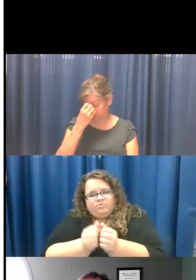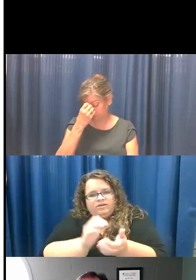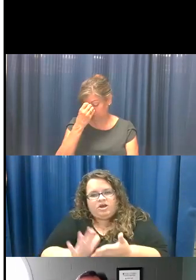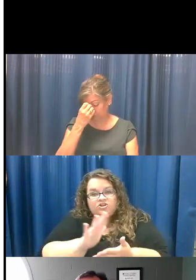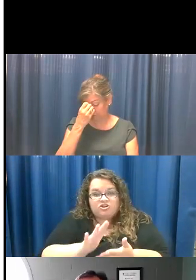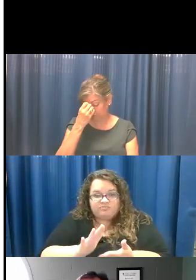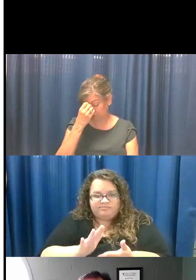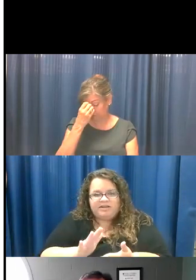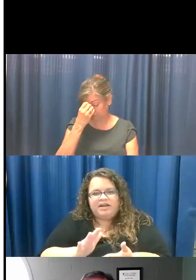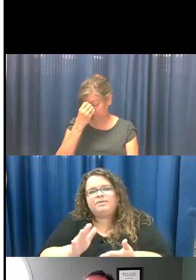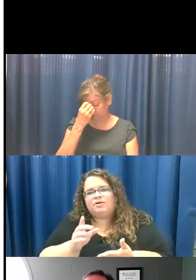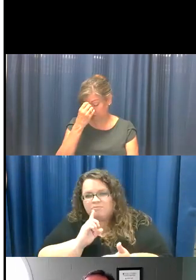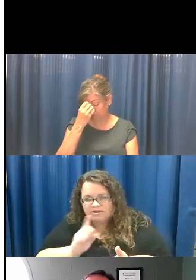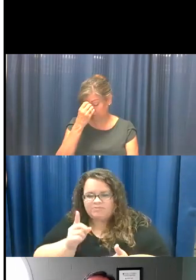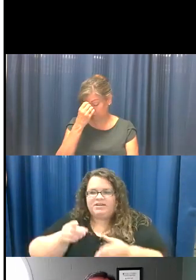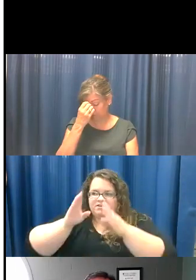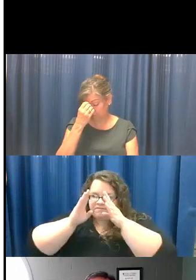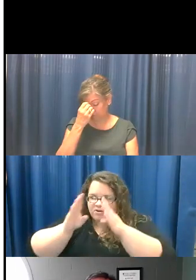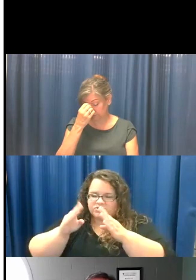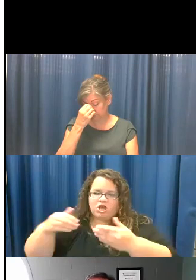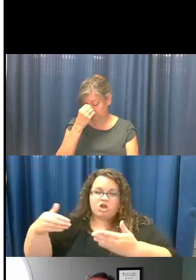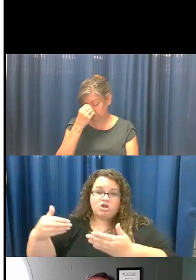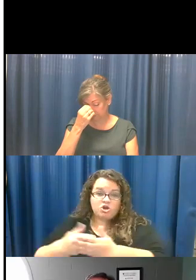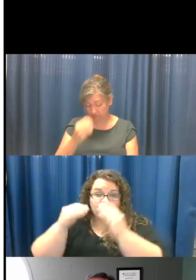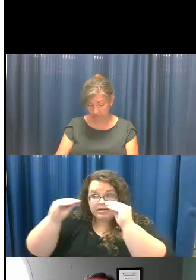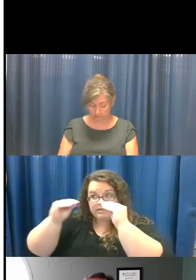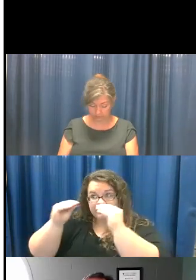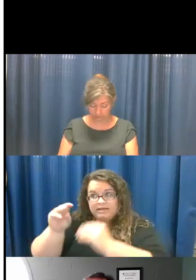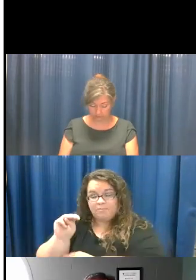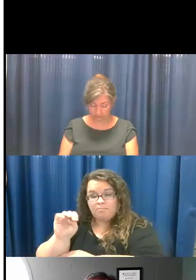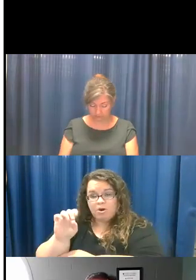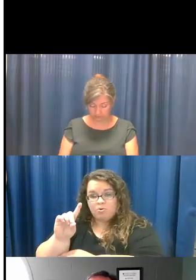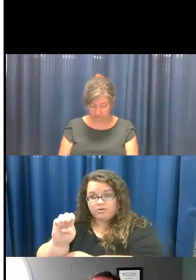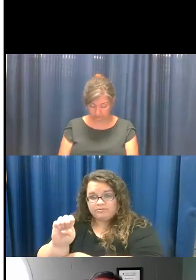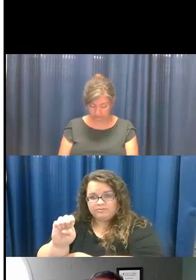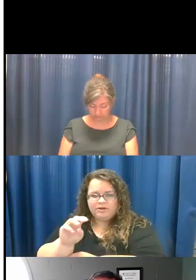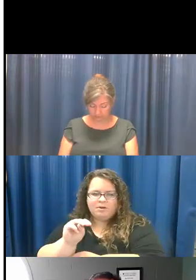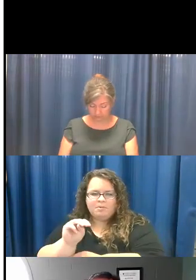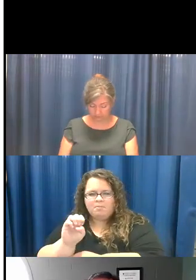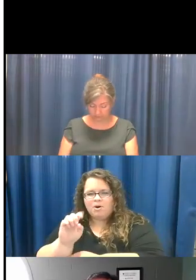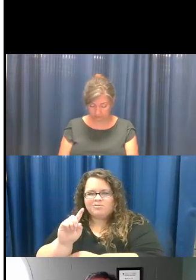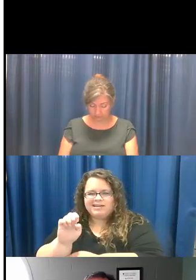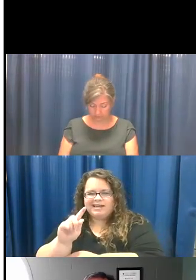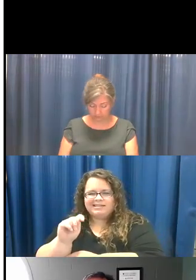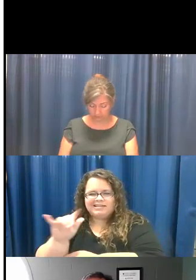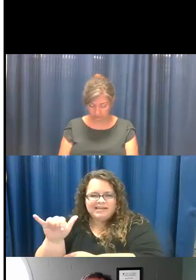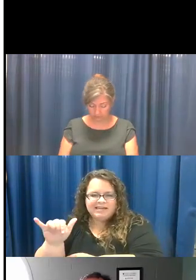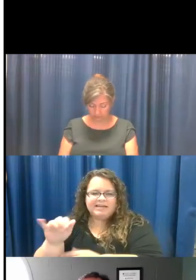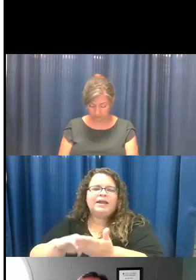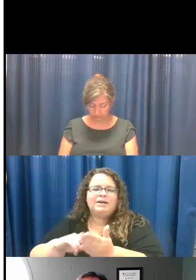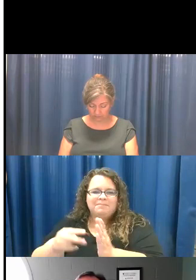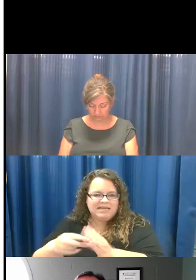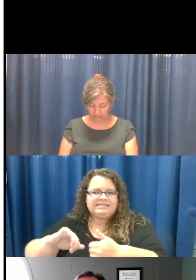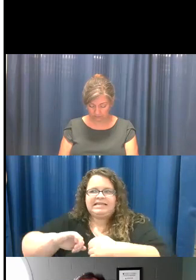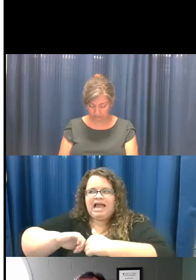so this modality of instruction, which just means, the way that we deliver classes and instruction to